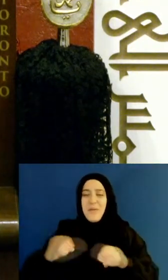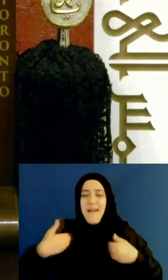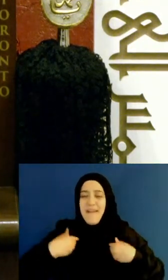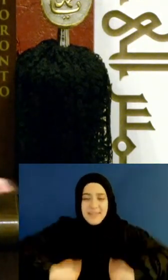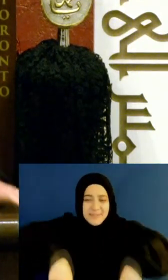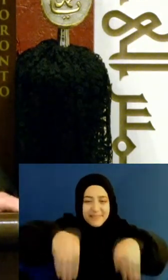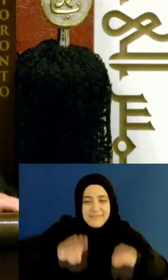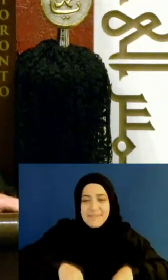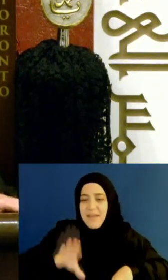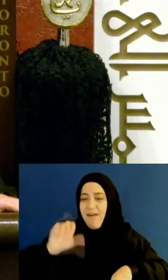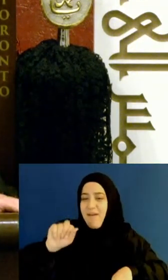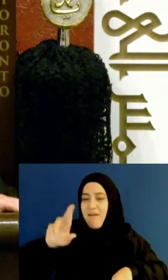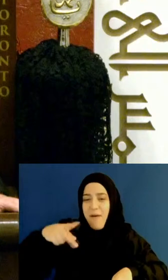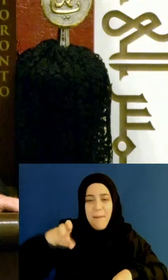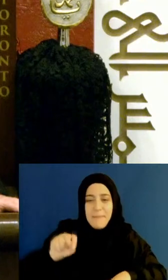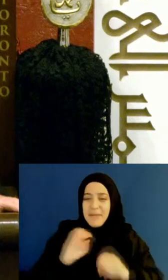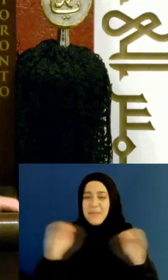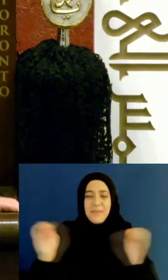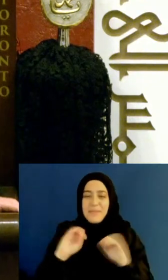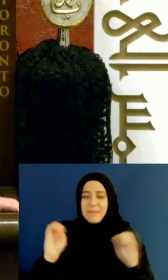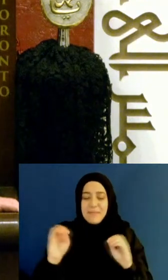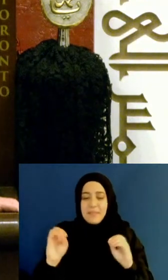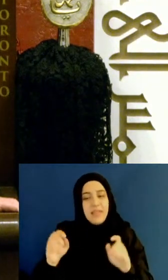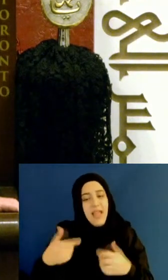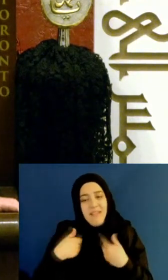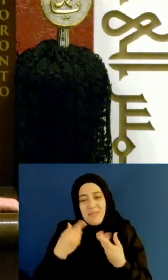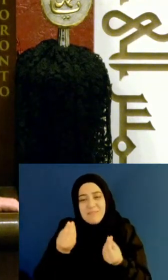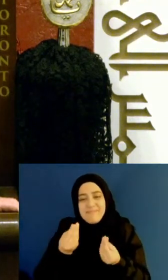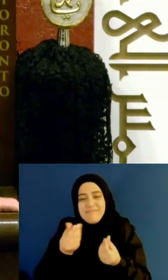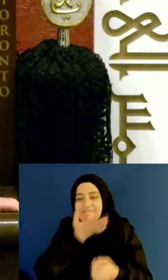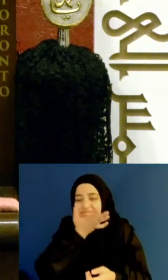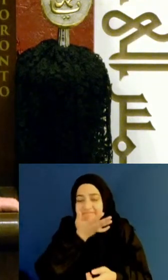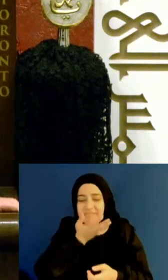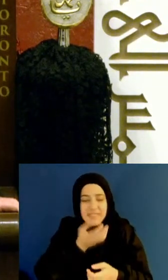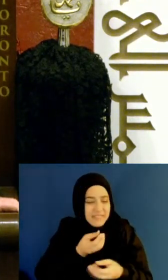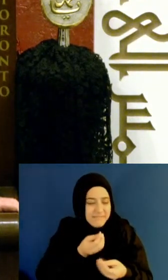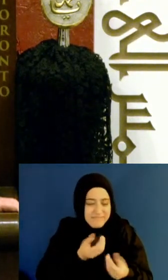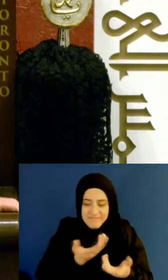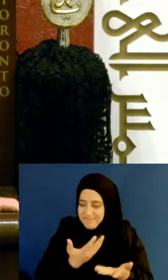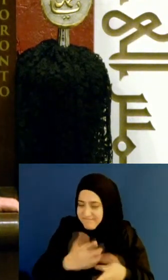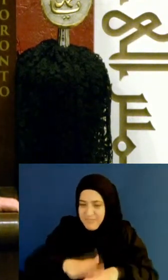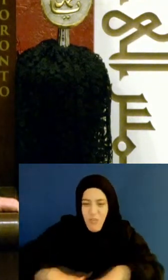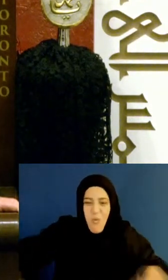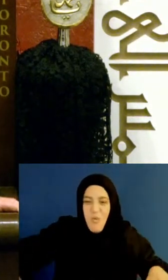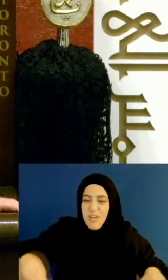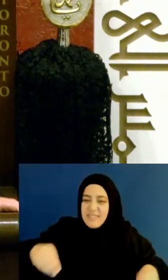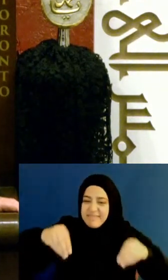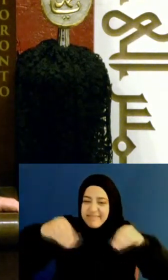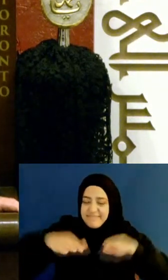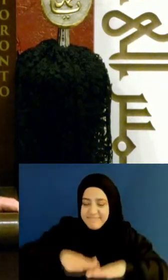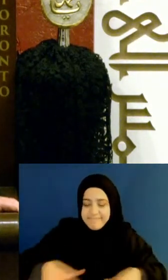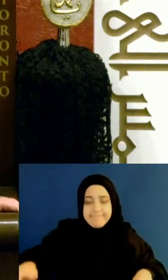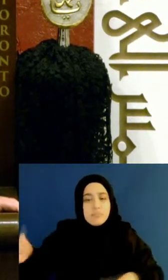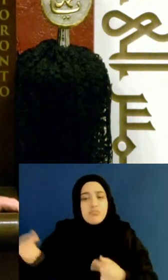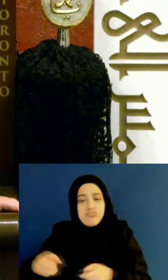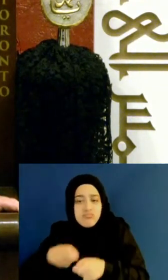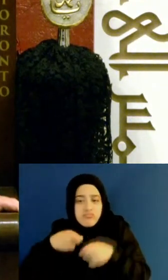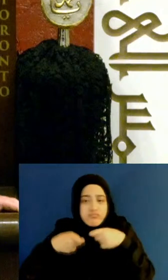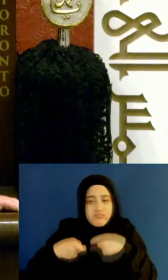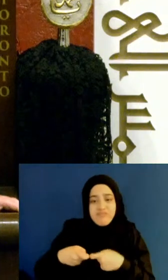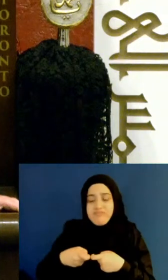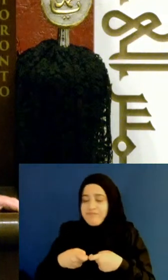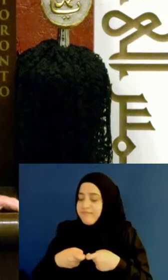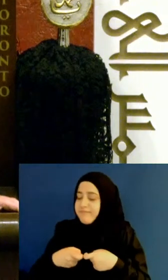sort. Rasulullah, out of his humbleness, would sit with the companions and he would